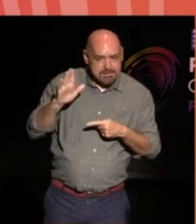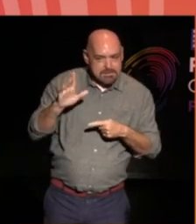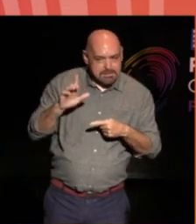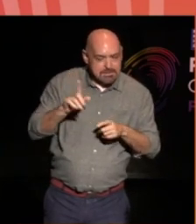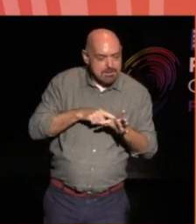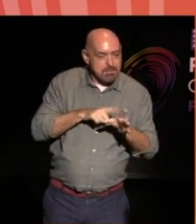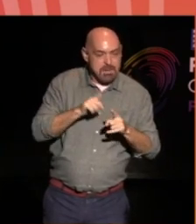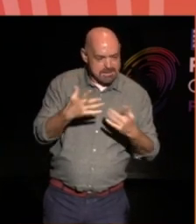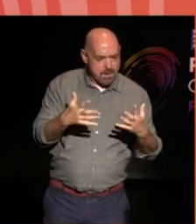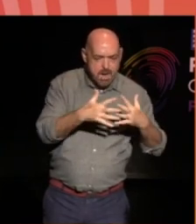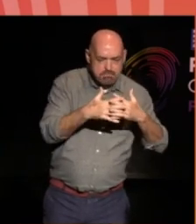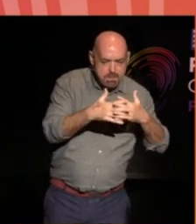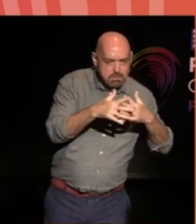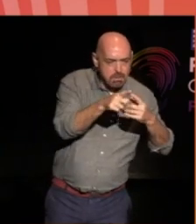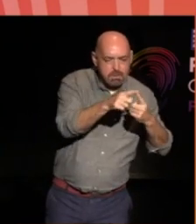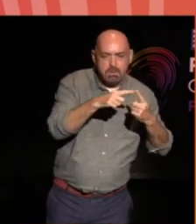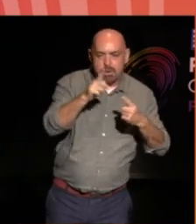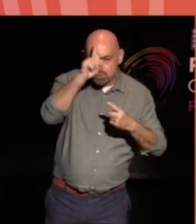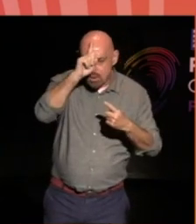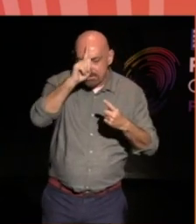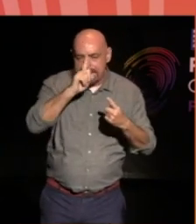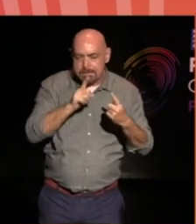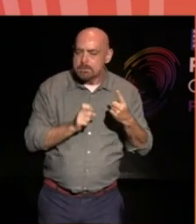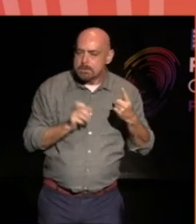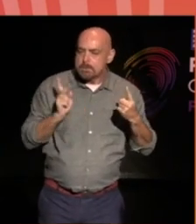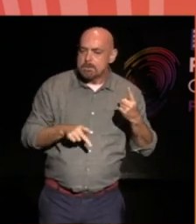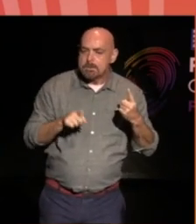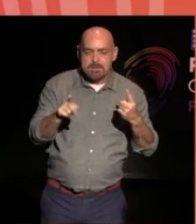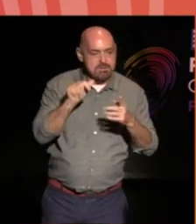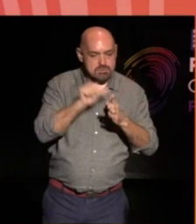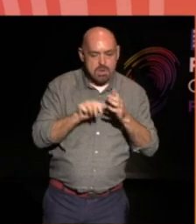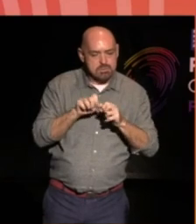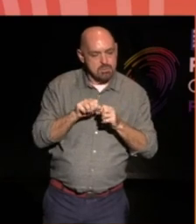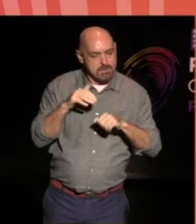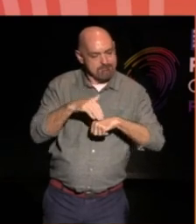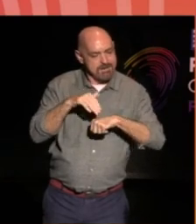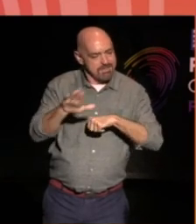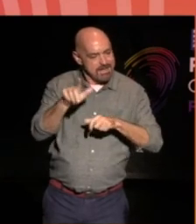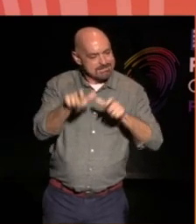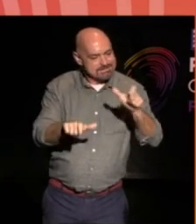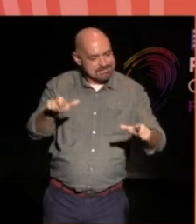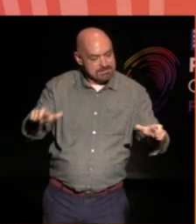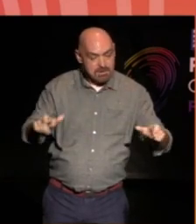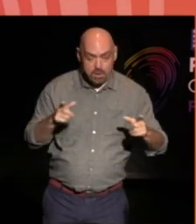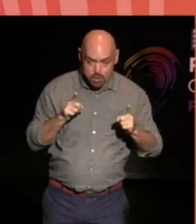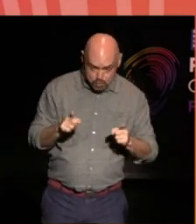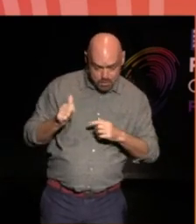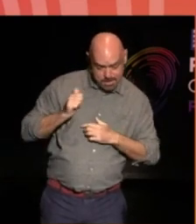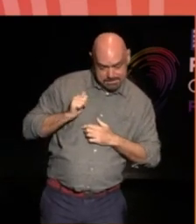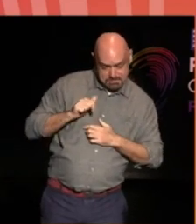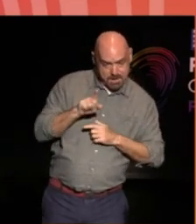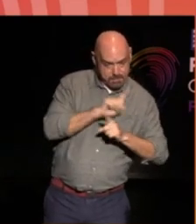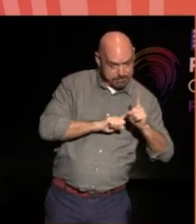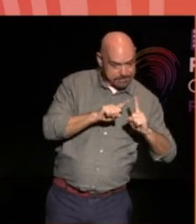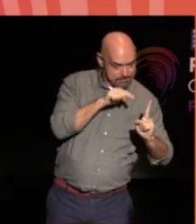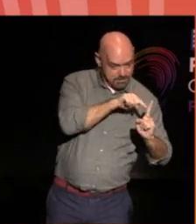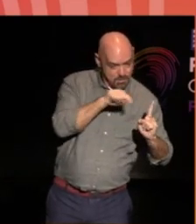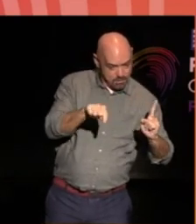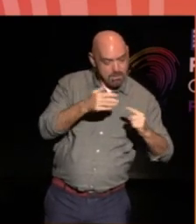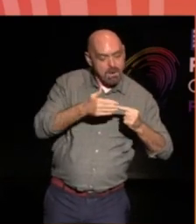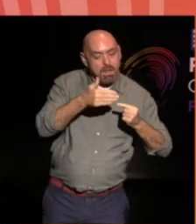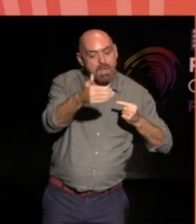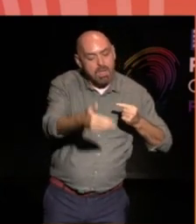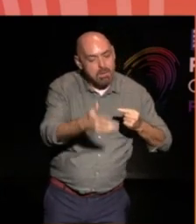sudden America can see it and Germany can see it because it's happening to their own citizens. Do you expect there to be a